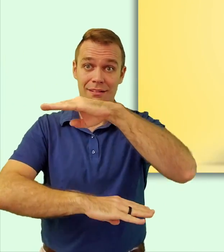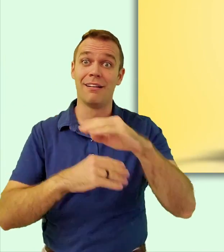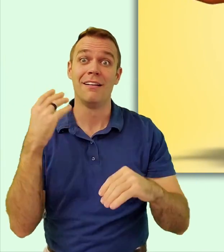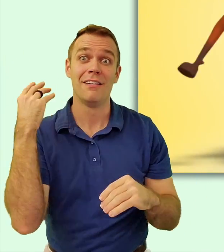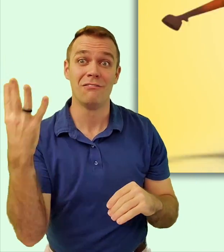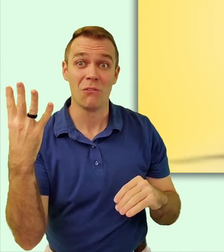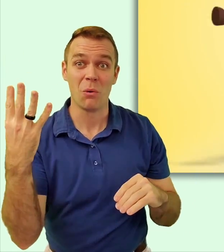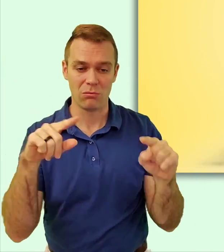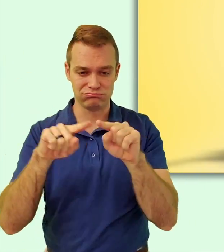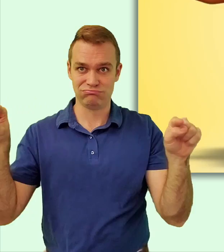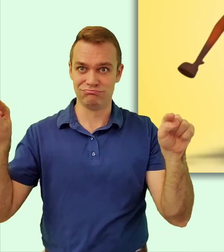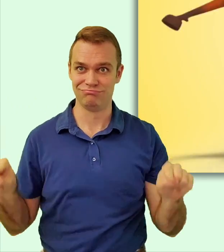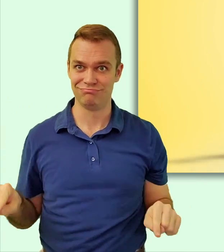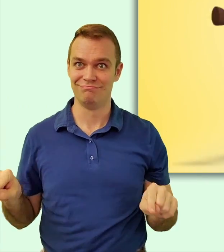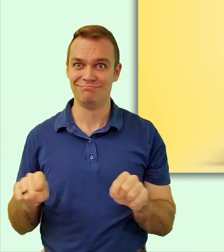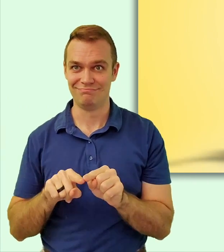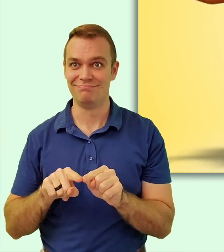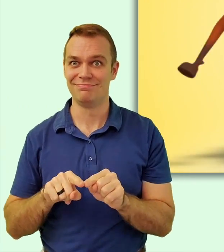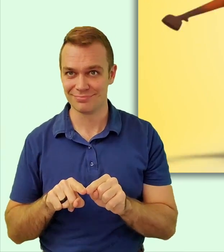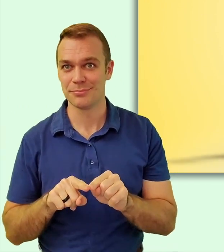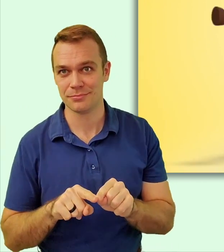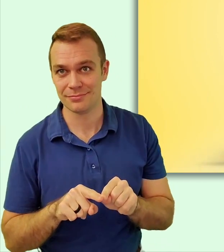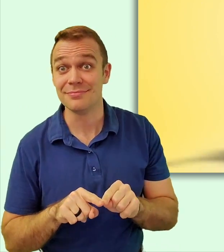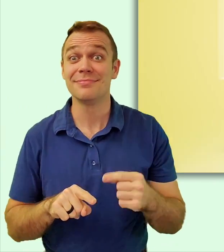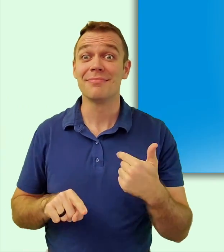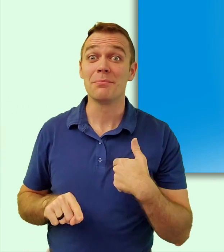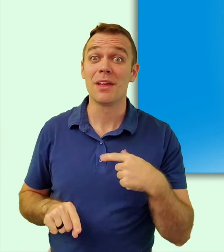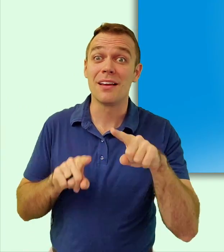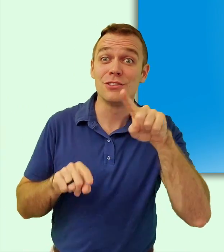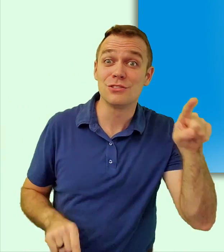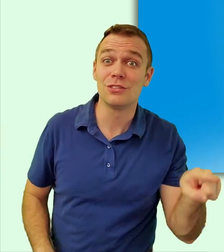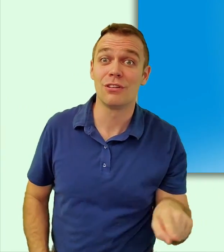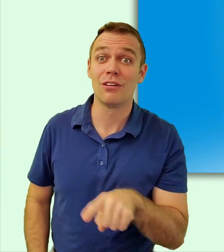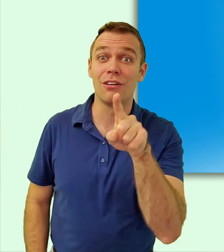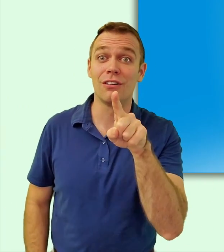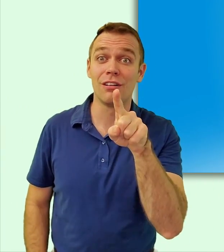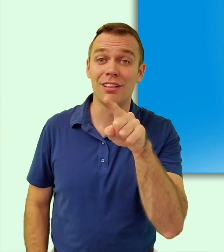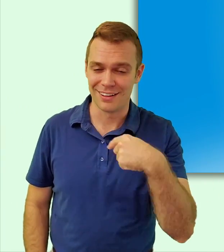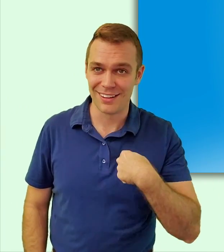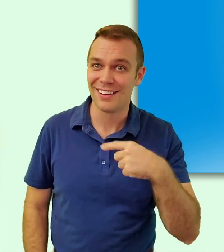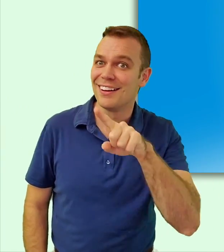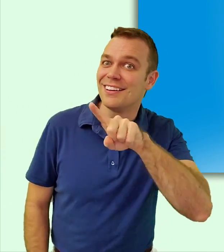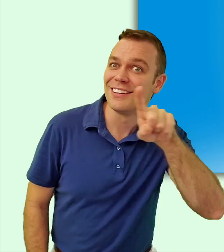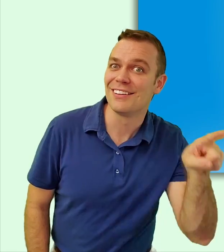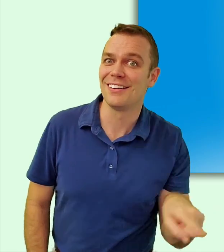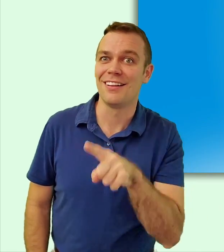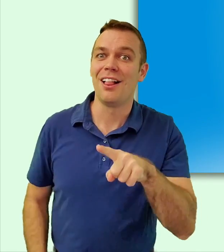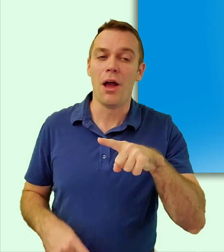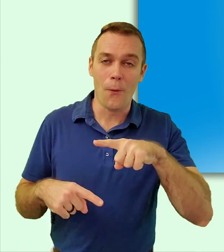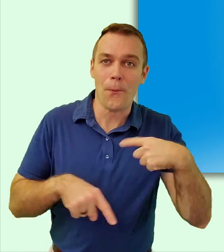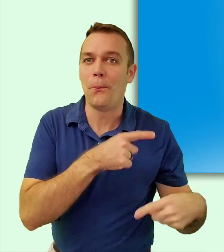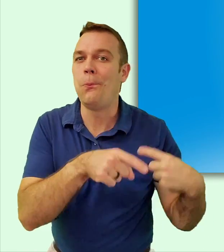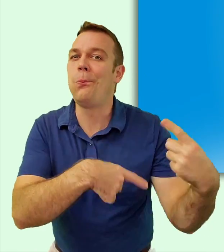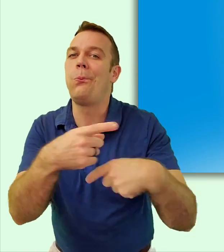4 sides. I'm a square, I'm a square. I'm a circle, I'm a circle. I